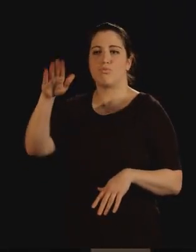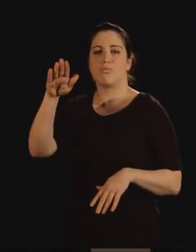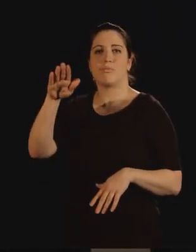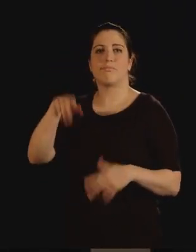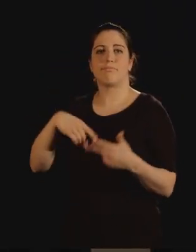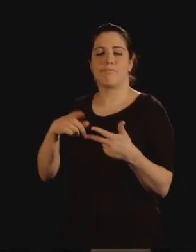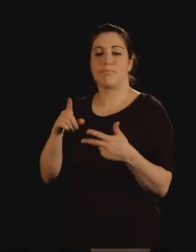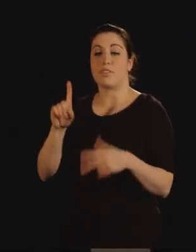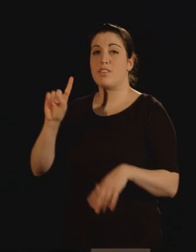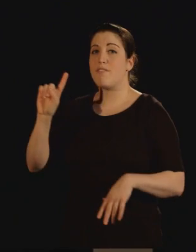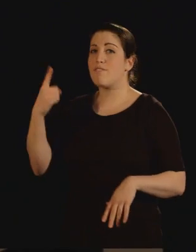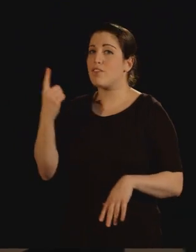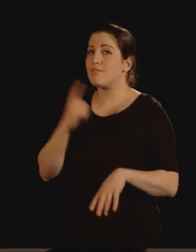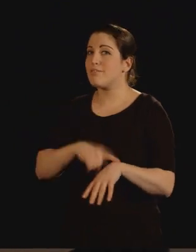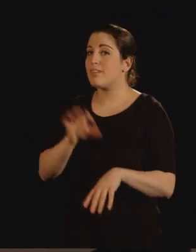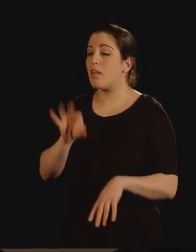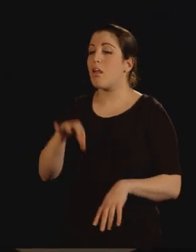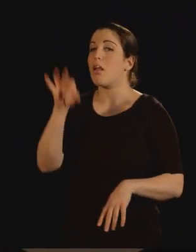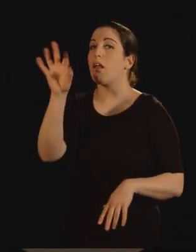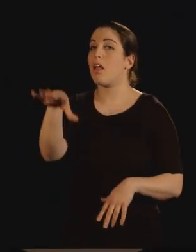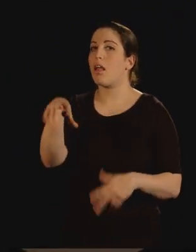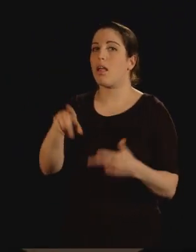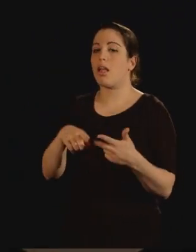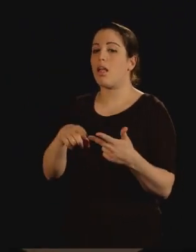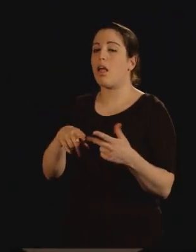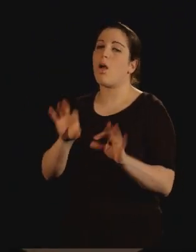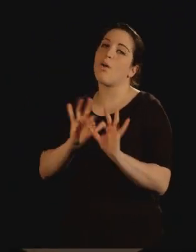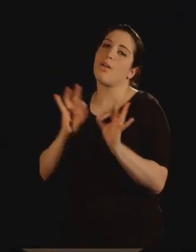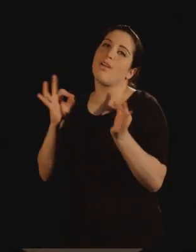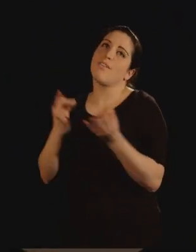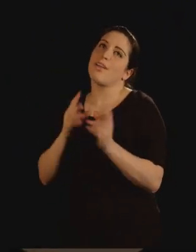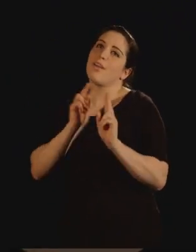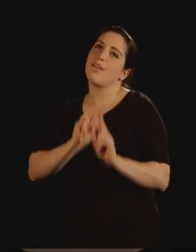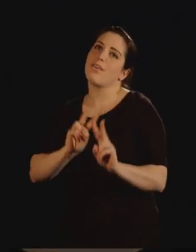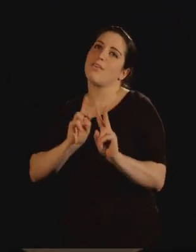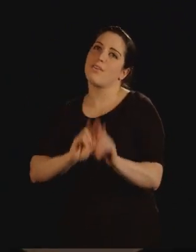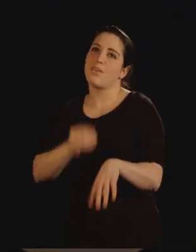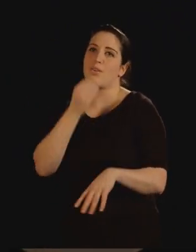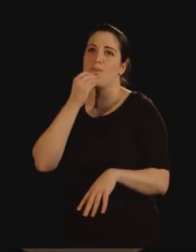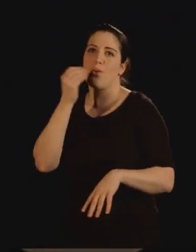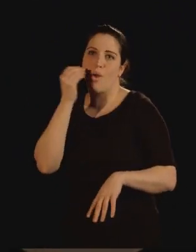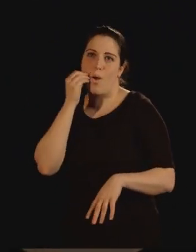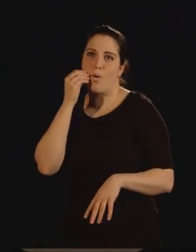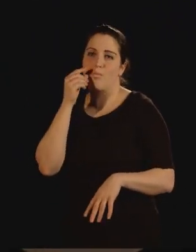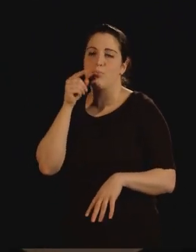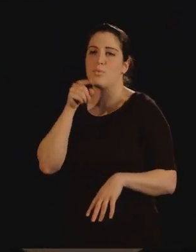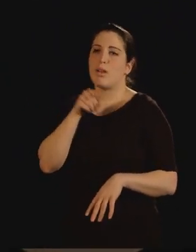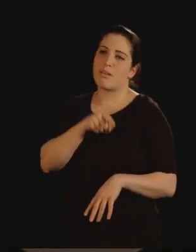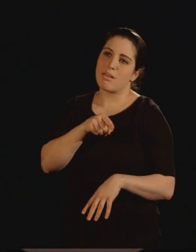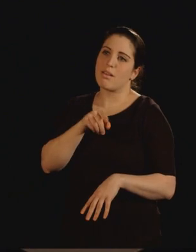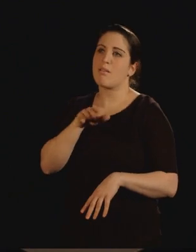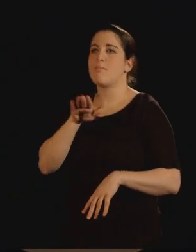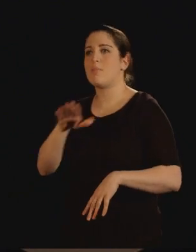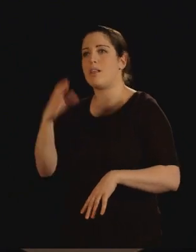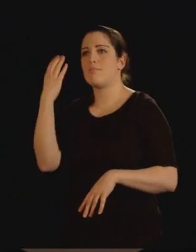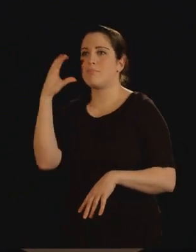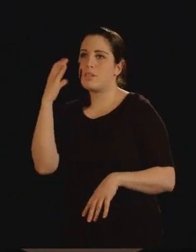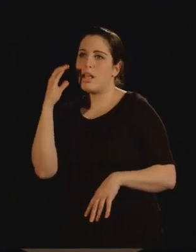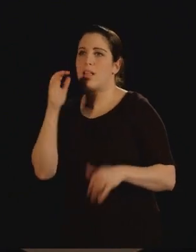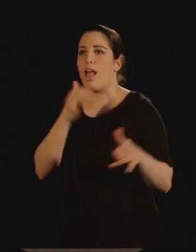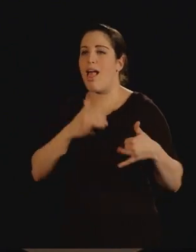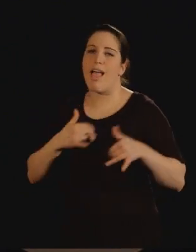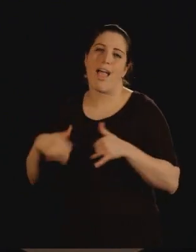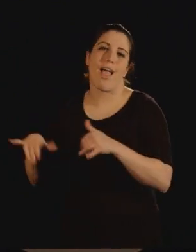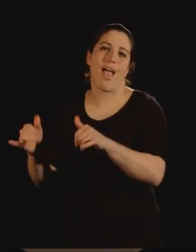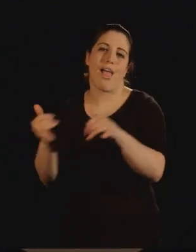time, he mentioned the family funeral parlor, where he'd spent countless hours playing hide-and-seek